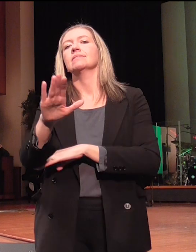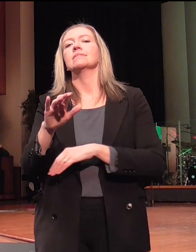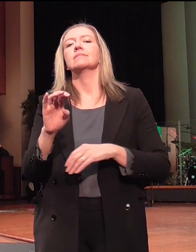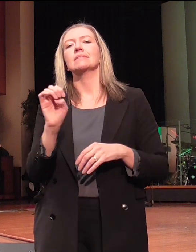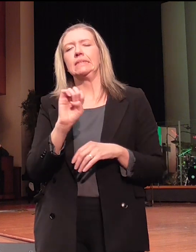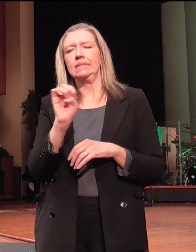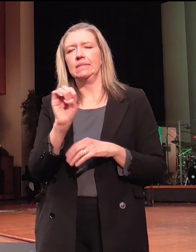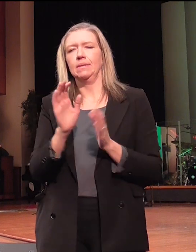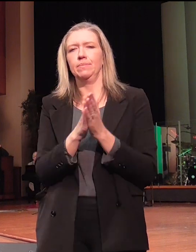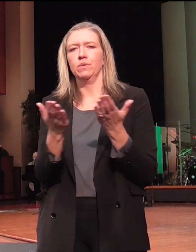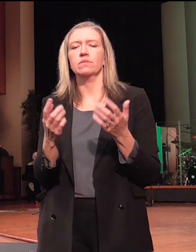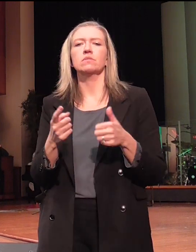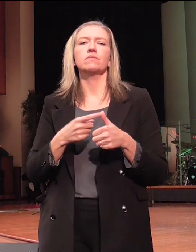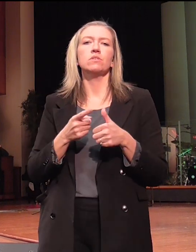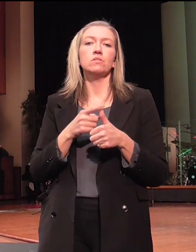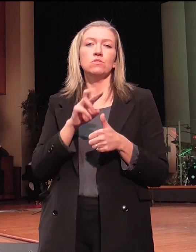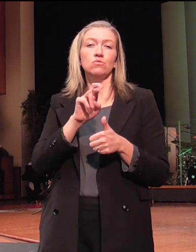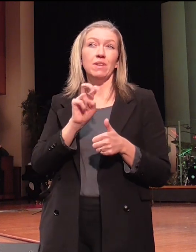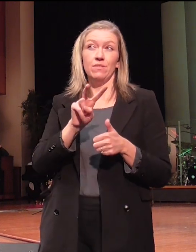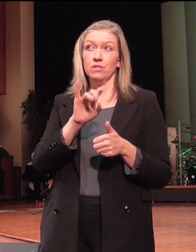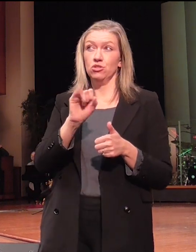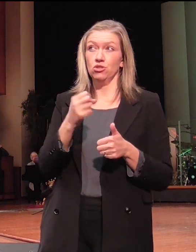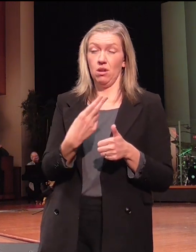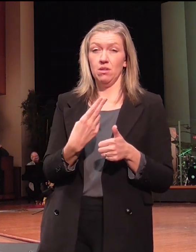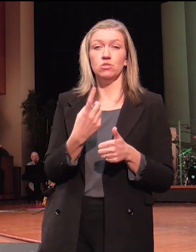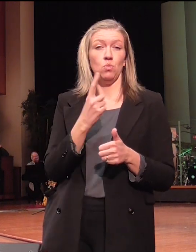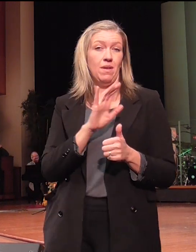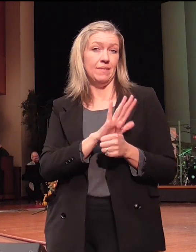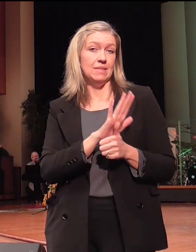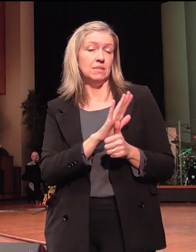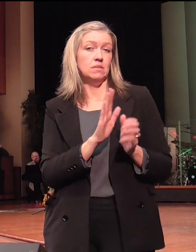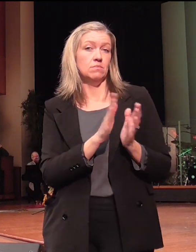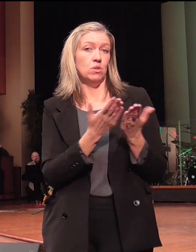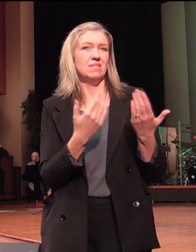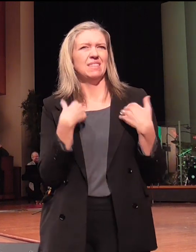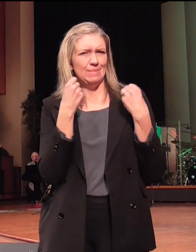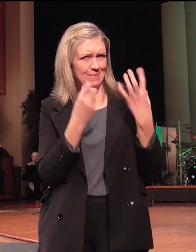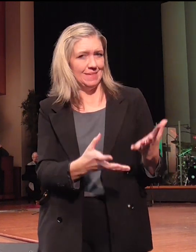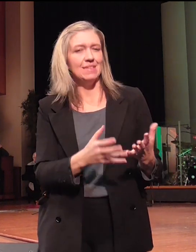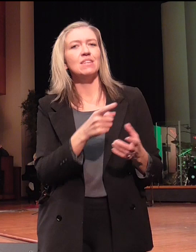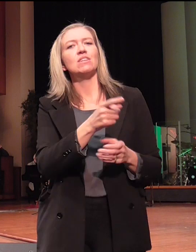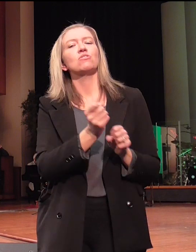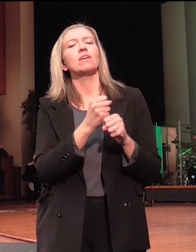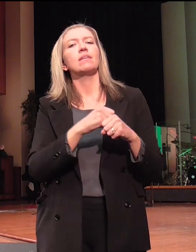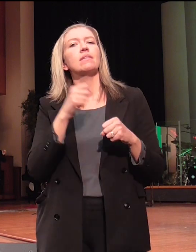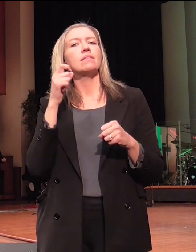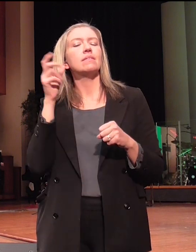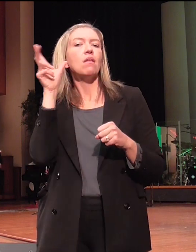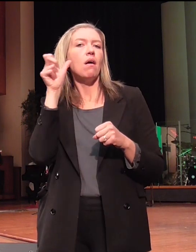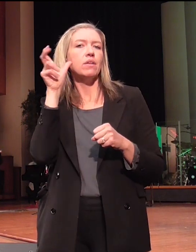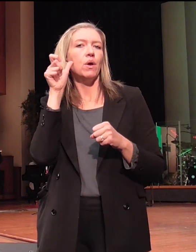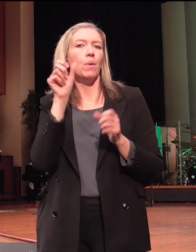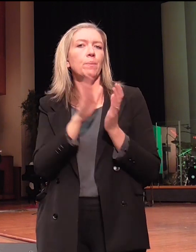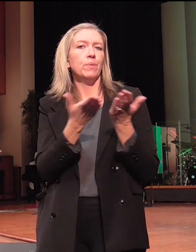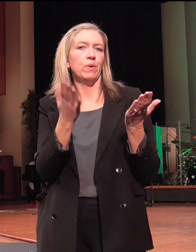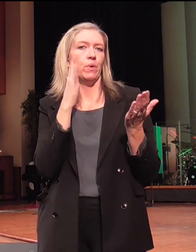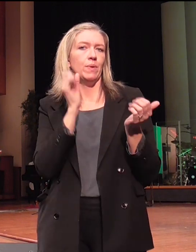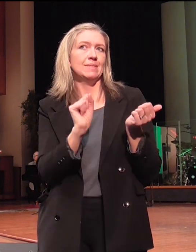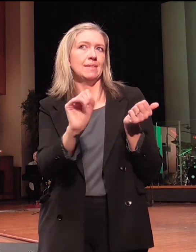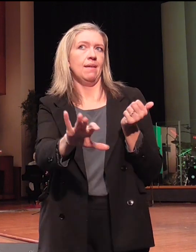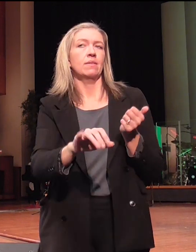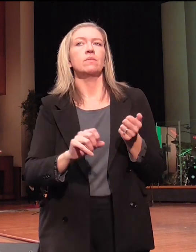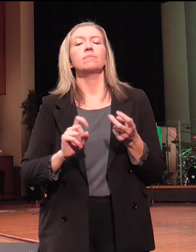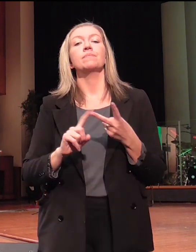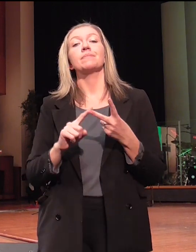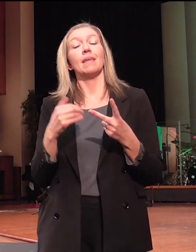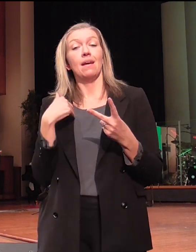First one is one of Reverend Josh's books. He's got a lot of books, and so he created an audio book of one of his, and that will be sent to you.